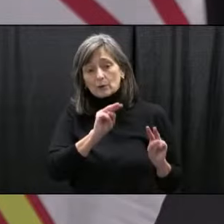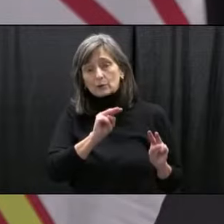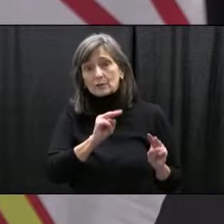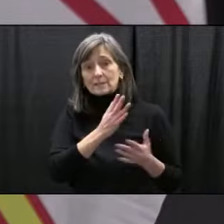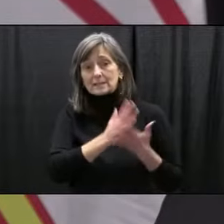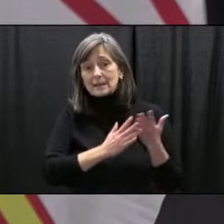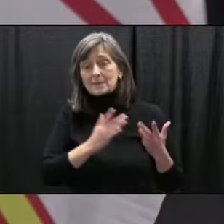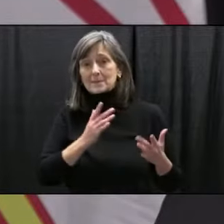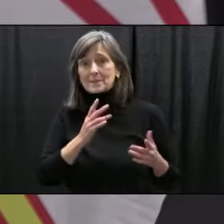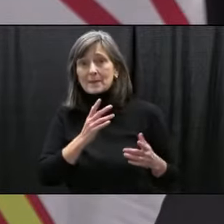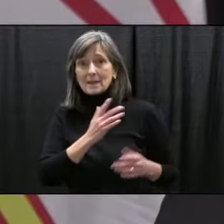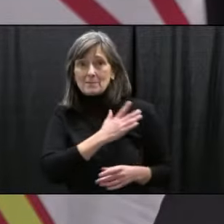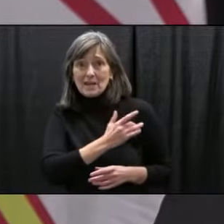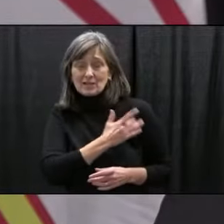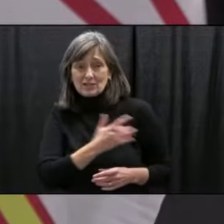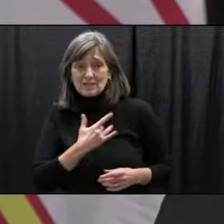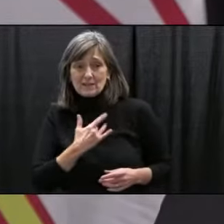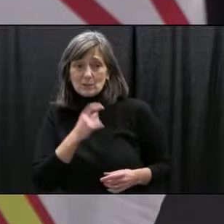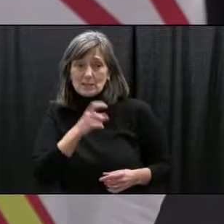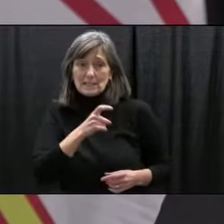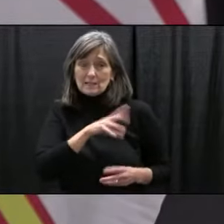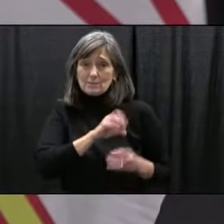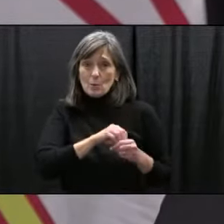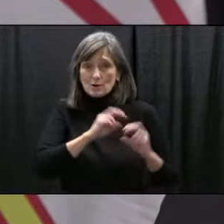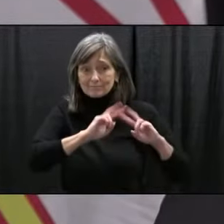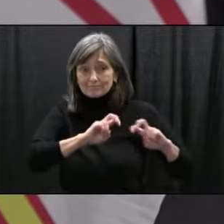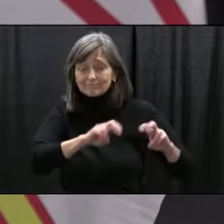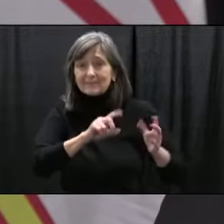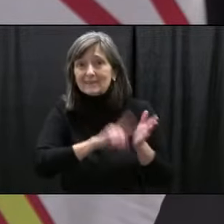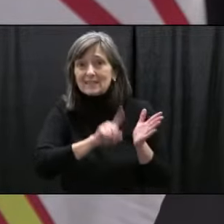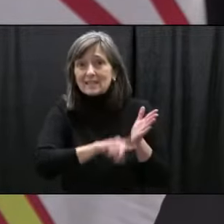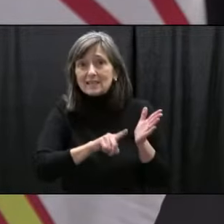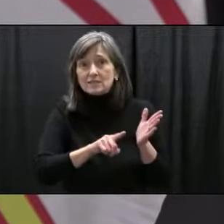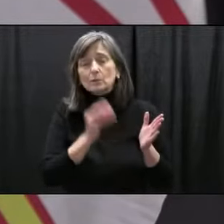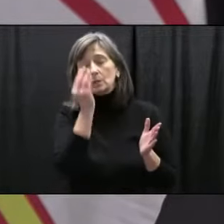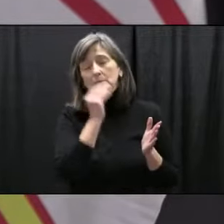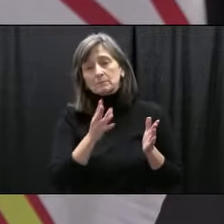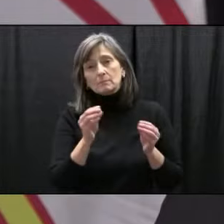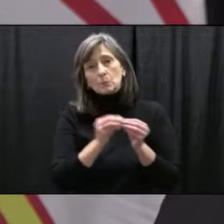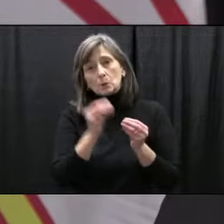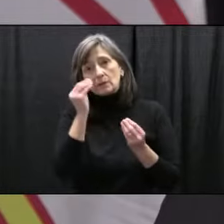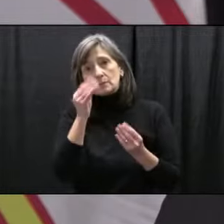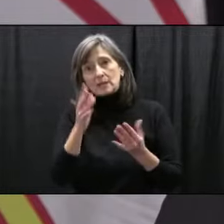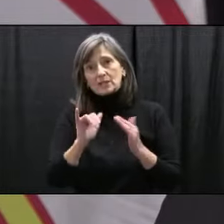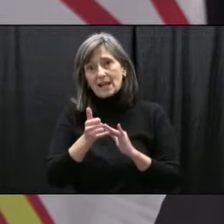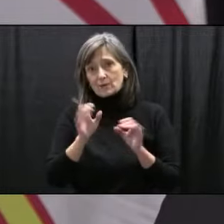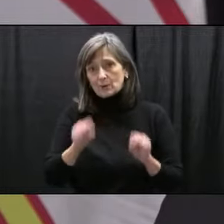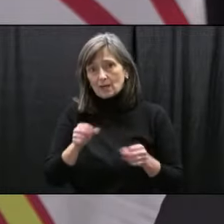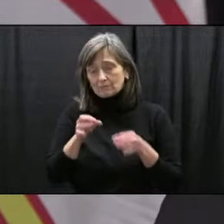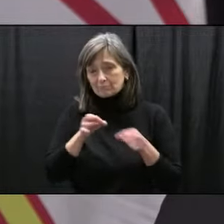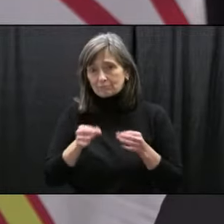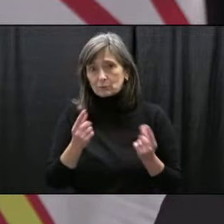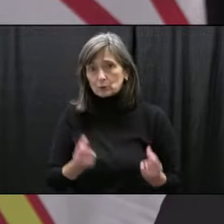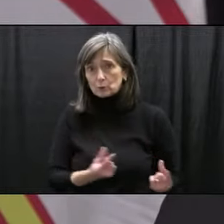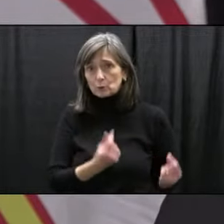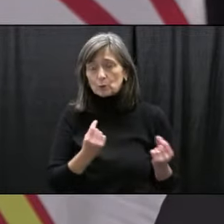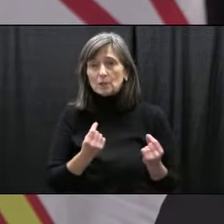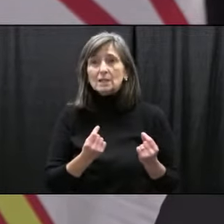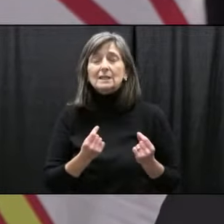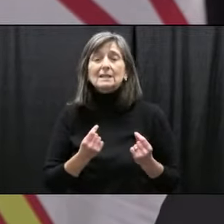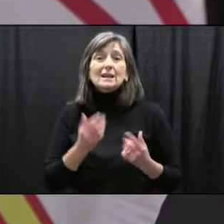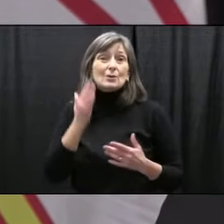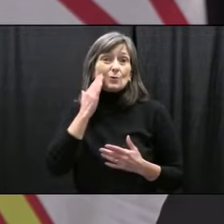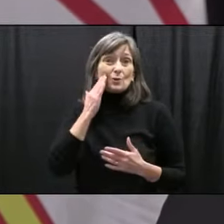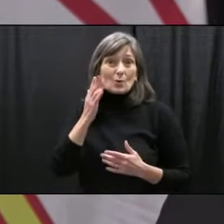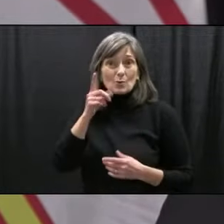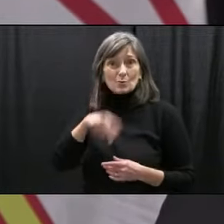who feel they would want to avail of that, and there will be more information coming out on that shortly. We also recognize that for some, this will add